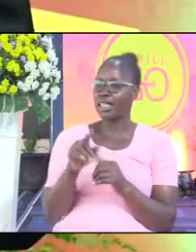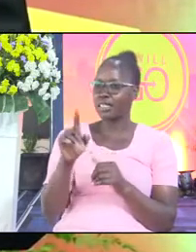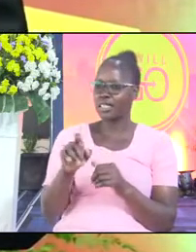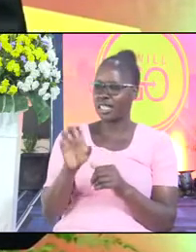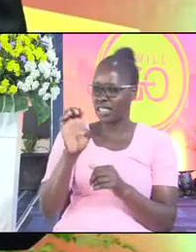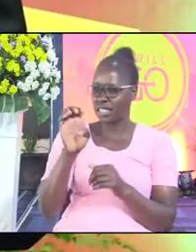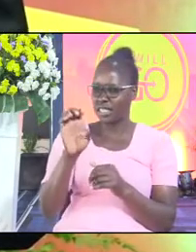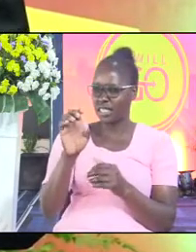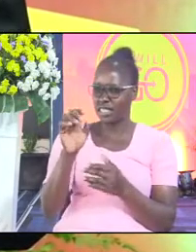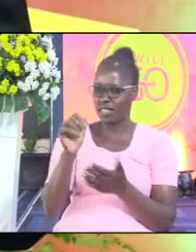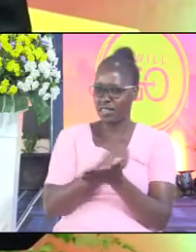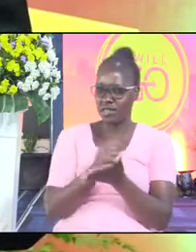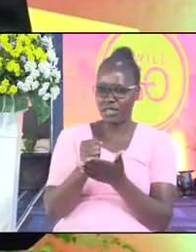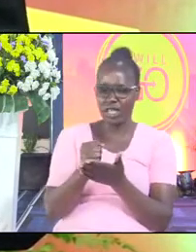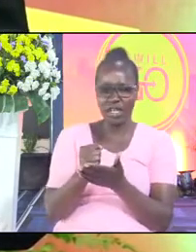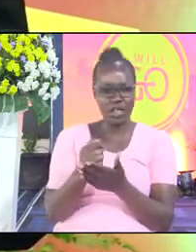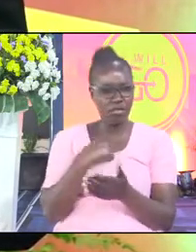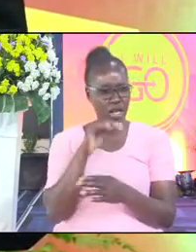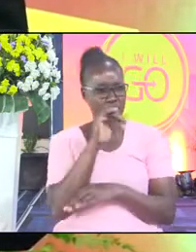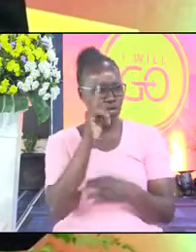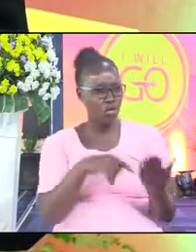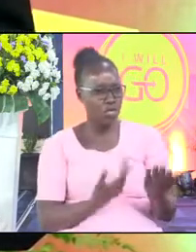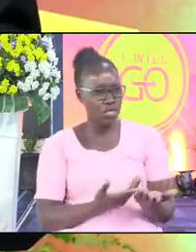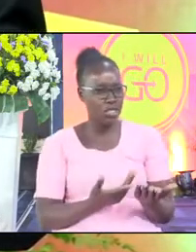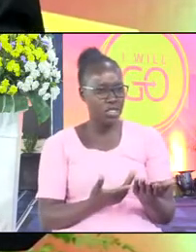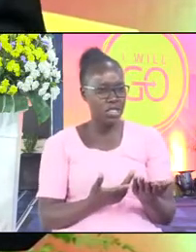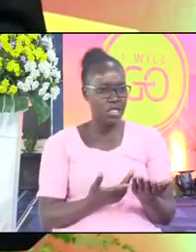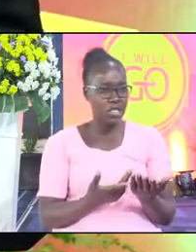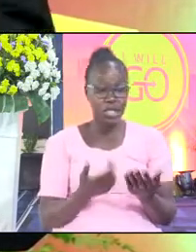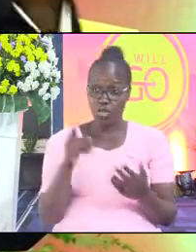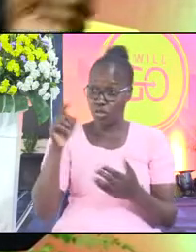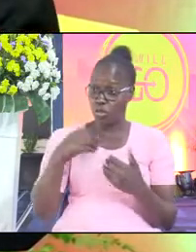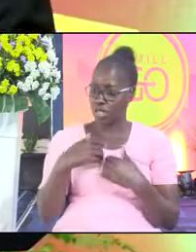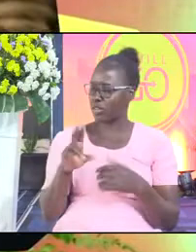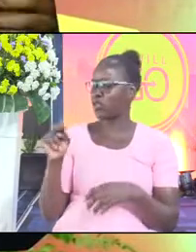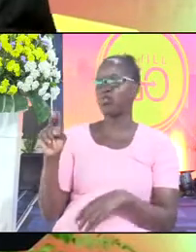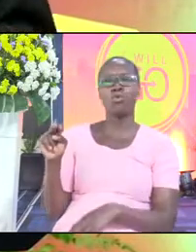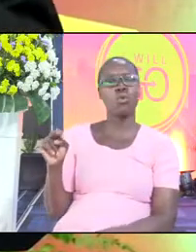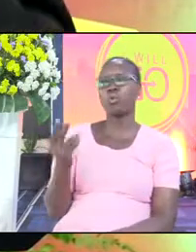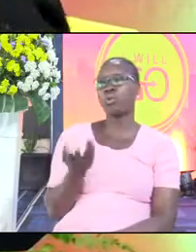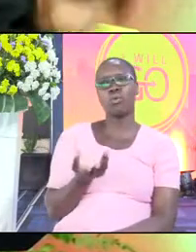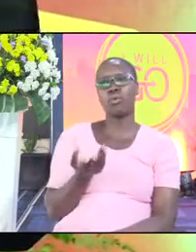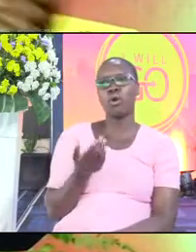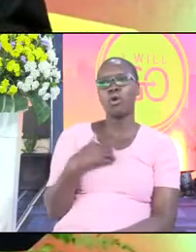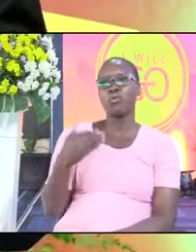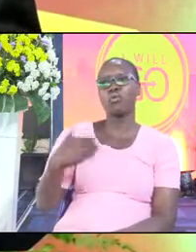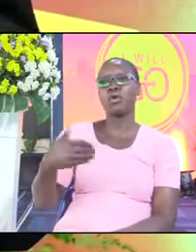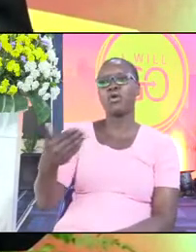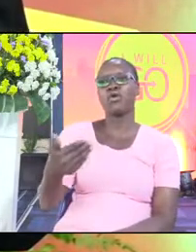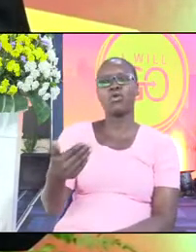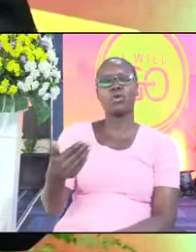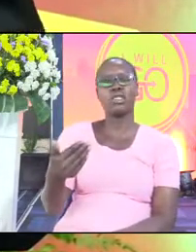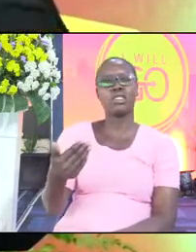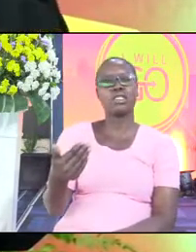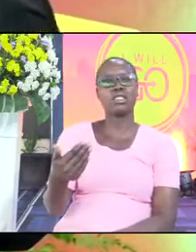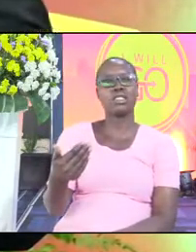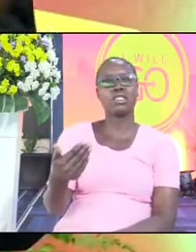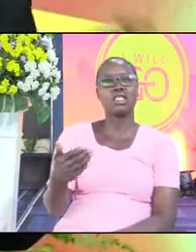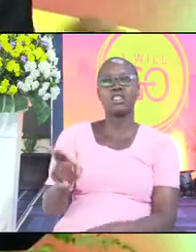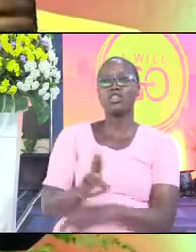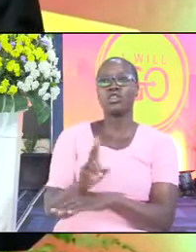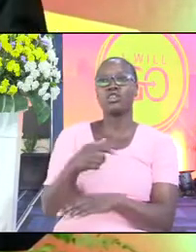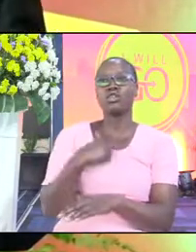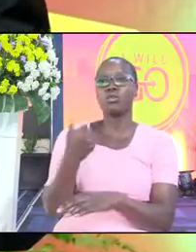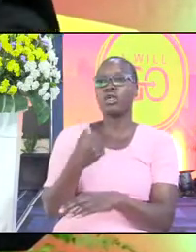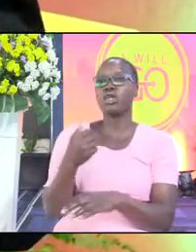said, what's that? And they said, you have to have it. I said, no. I always been able to use